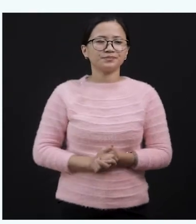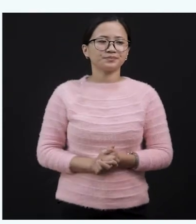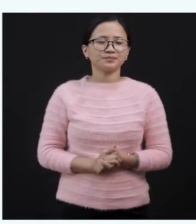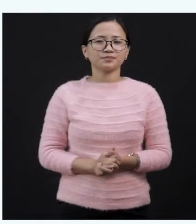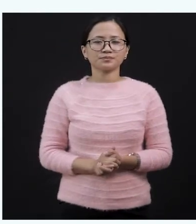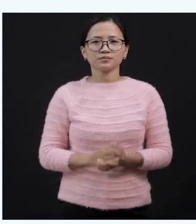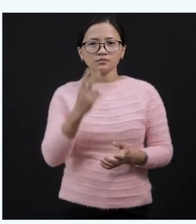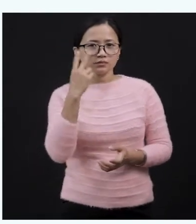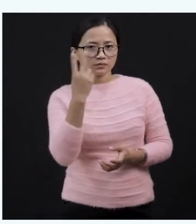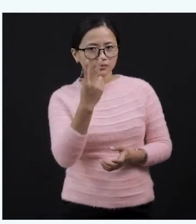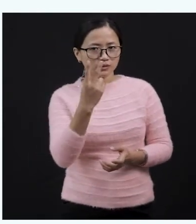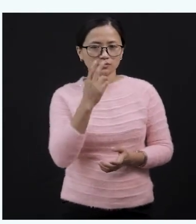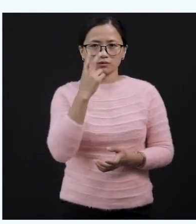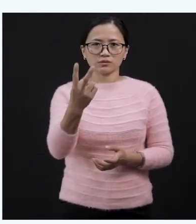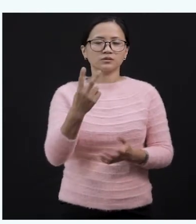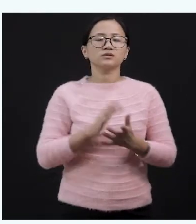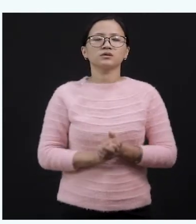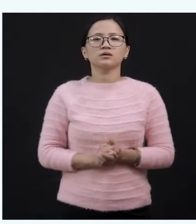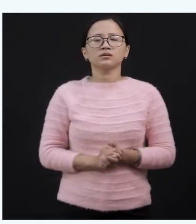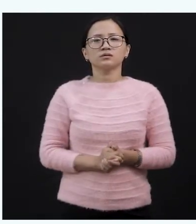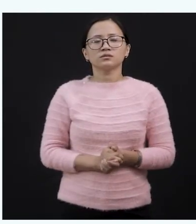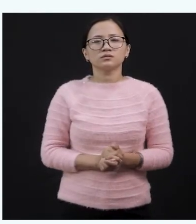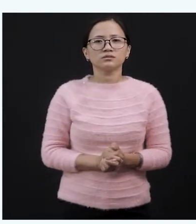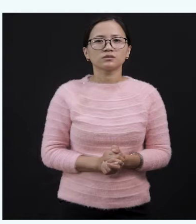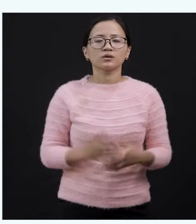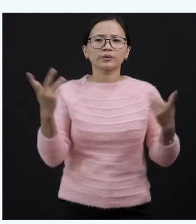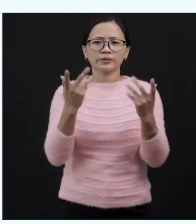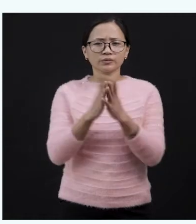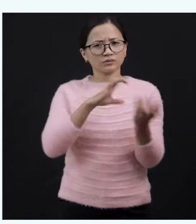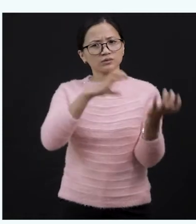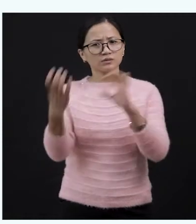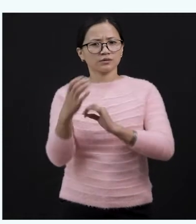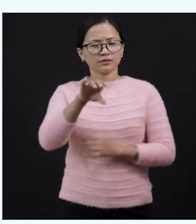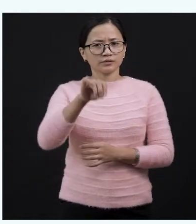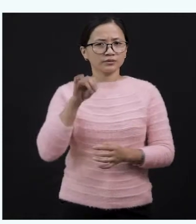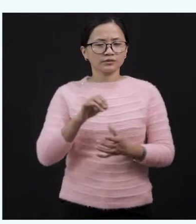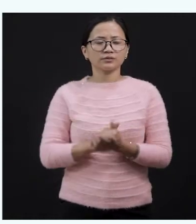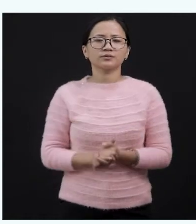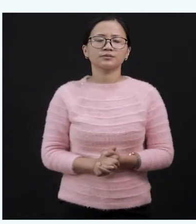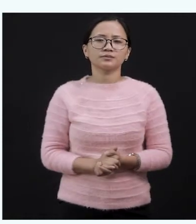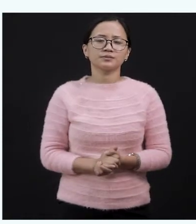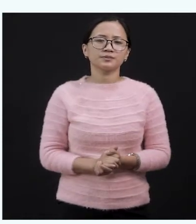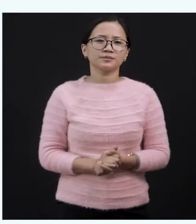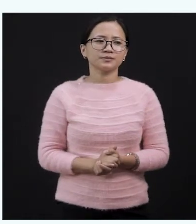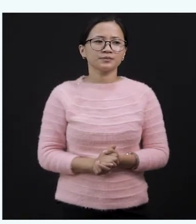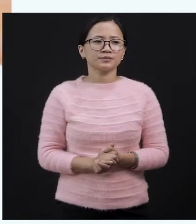is we will observe. Let's observe what changes will take place.